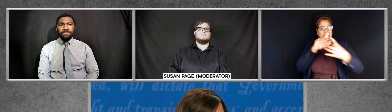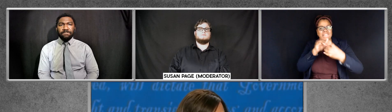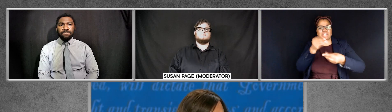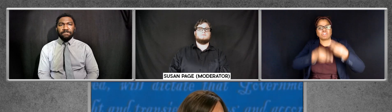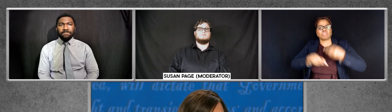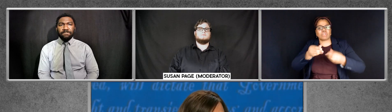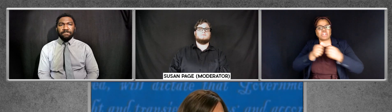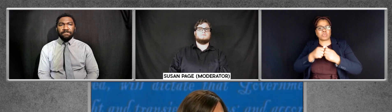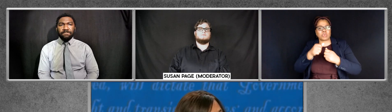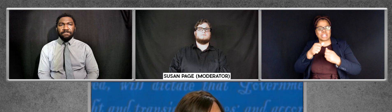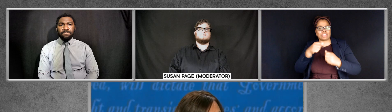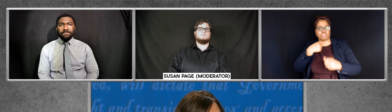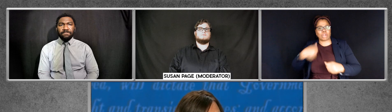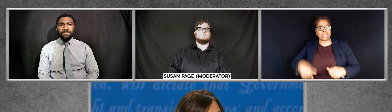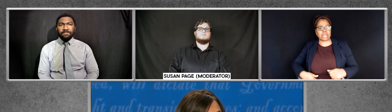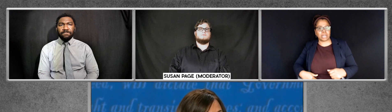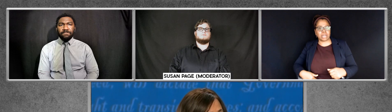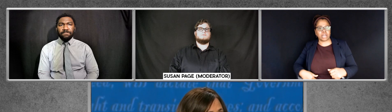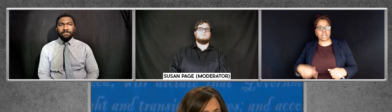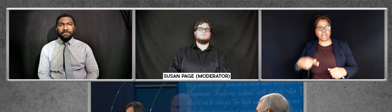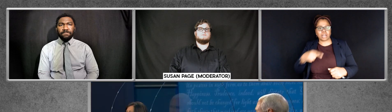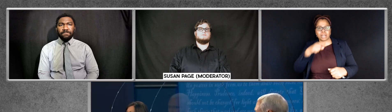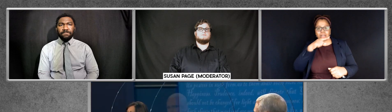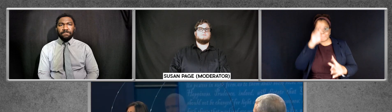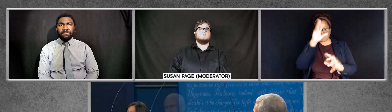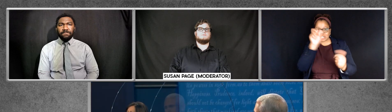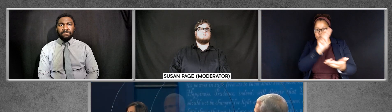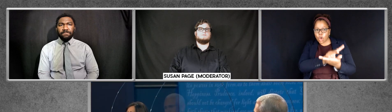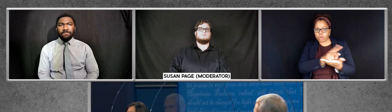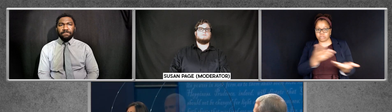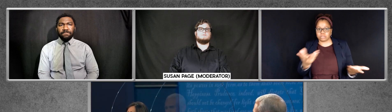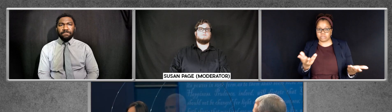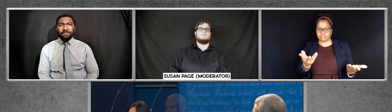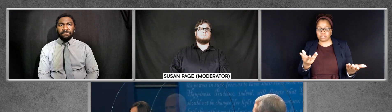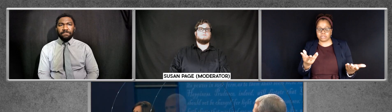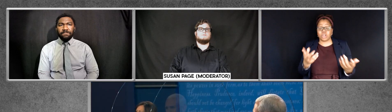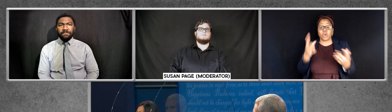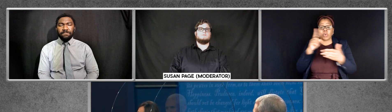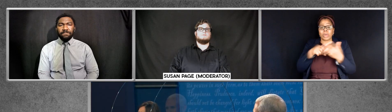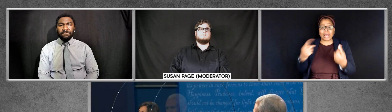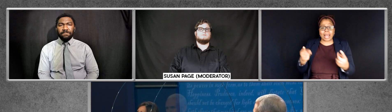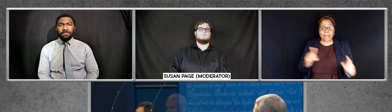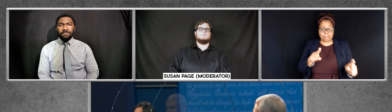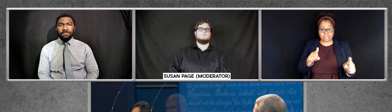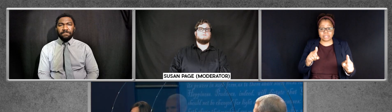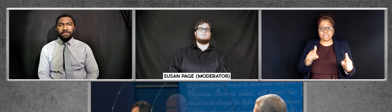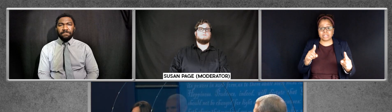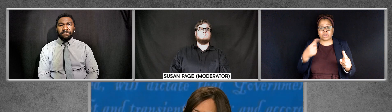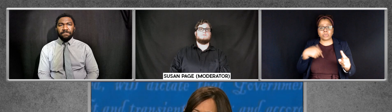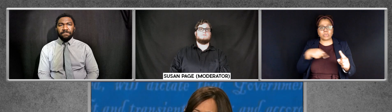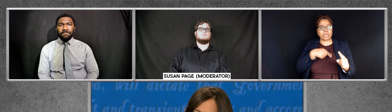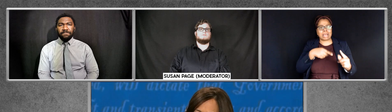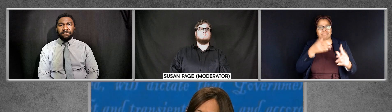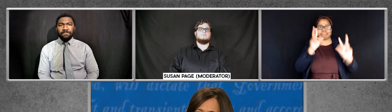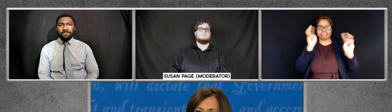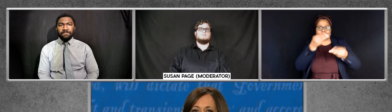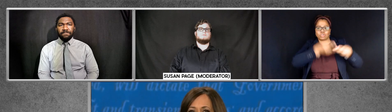lost that trade war. You lost it. What ended up happening is because of a so-called trade war with